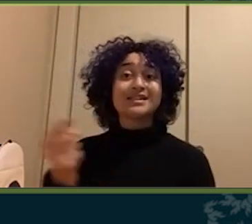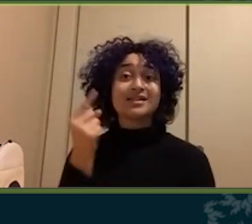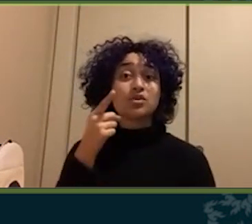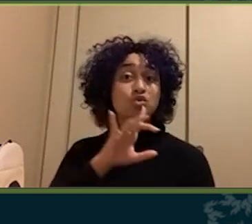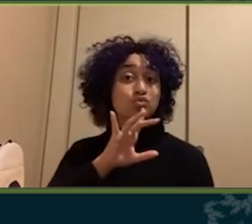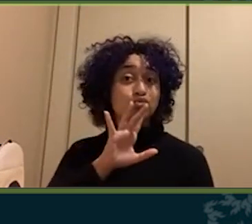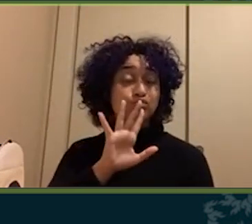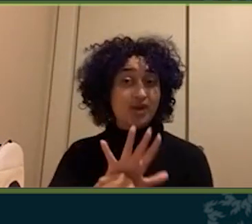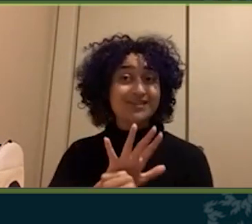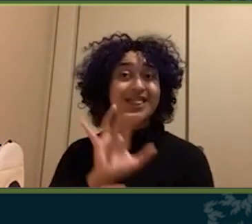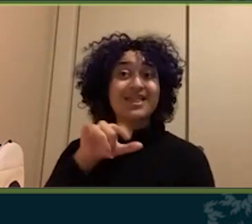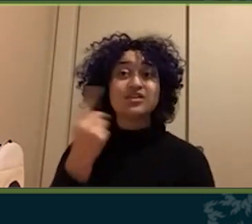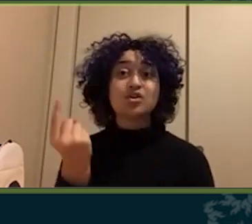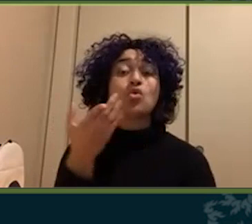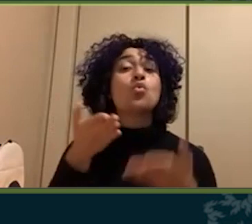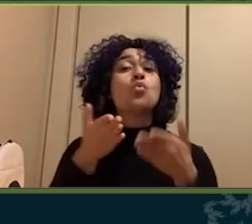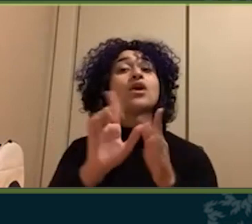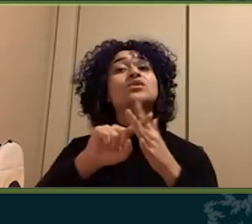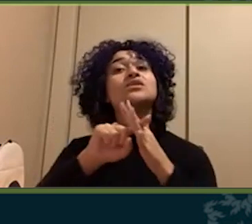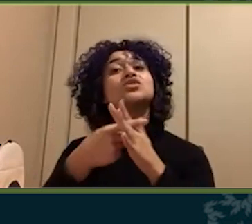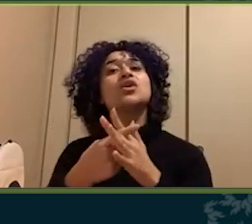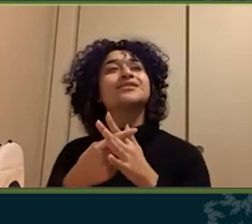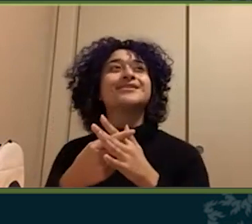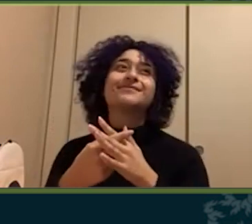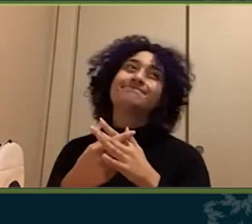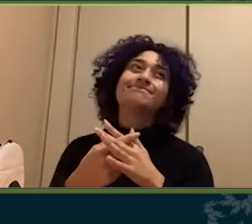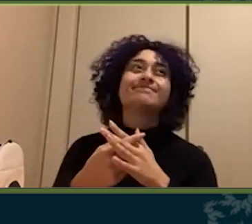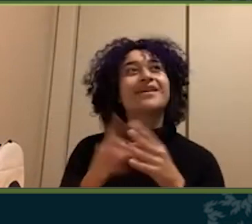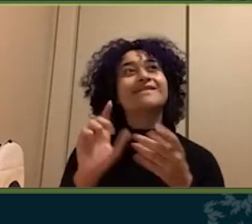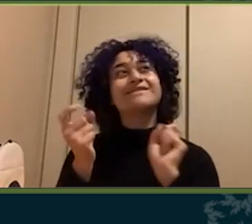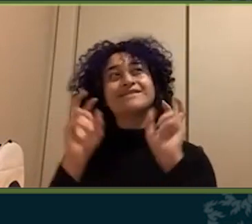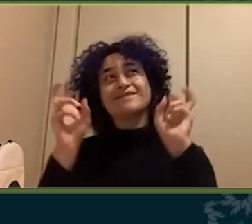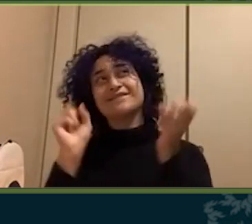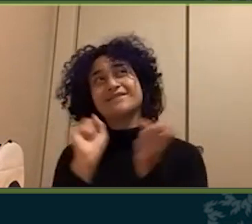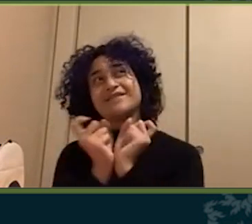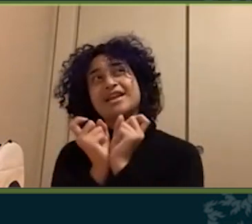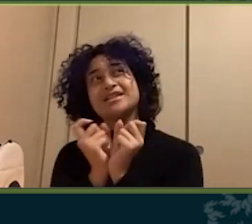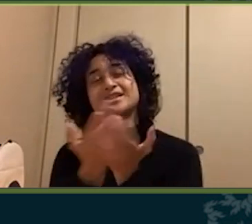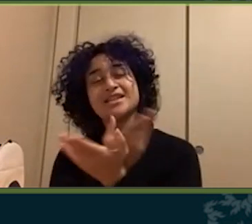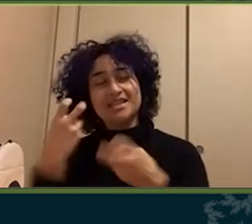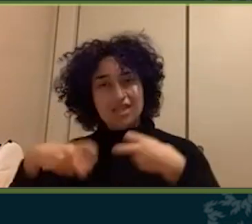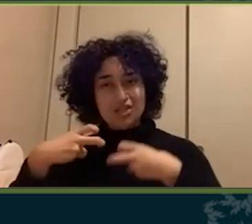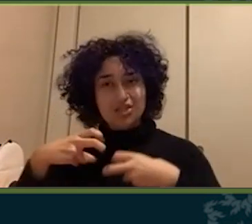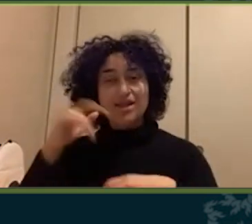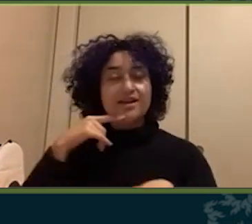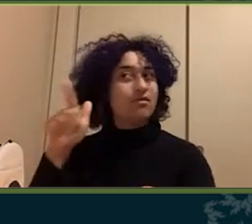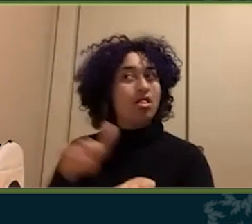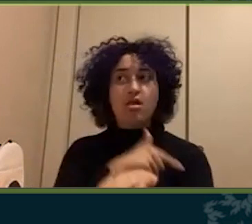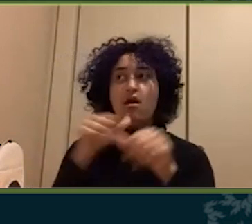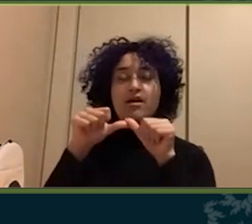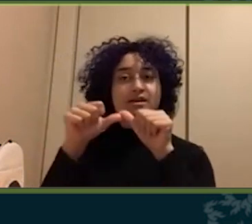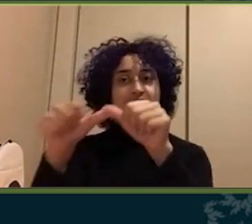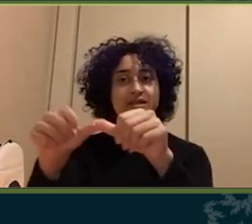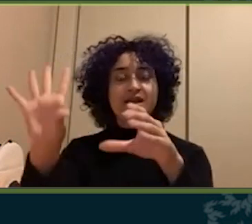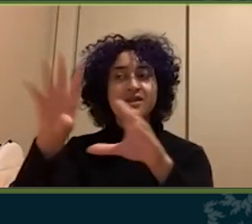And that's the only way that we can start to basically fix some of these issues that have long existed in